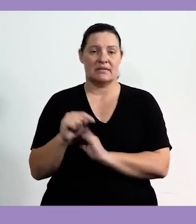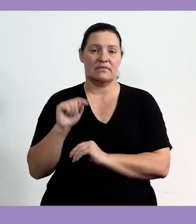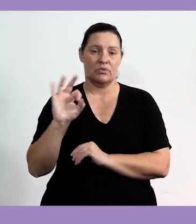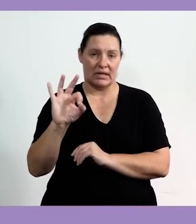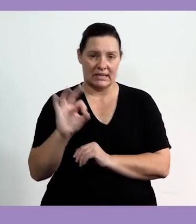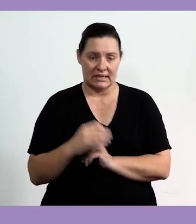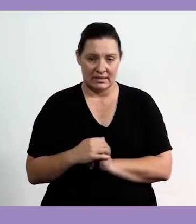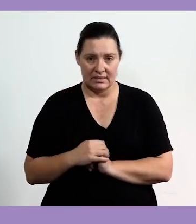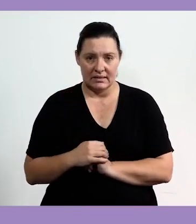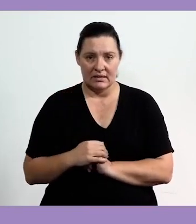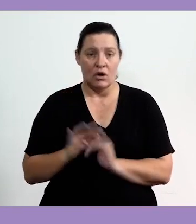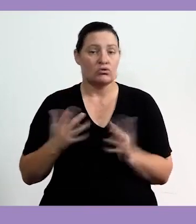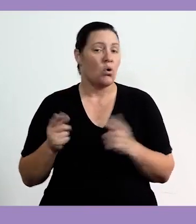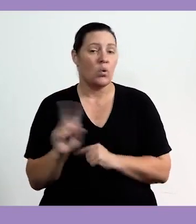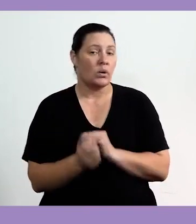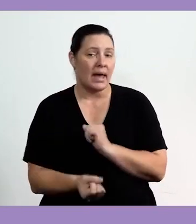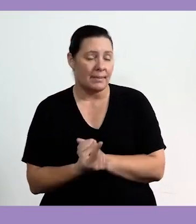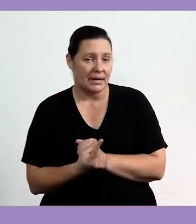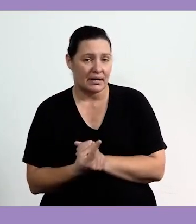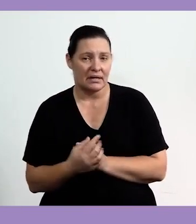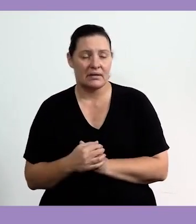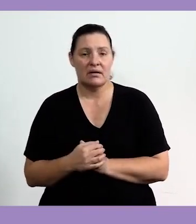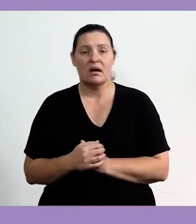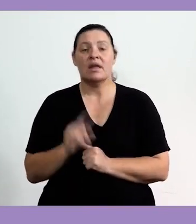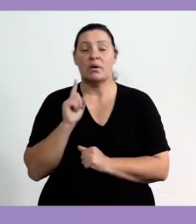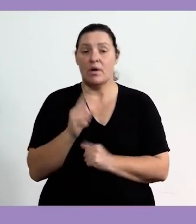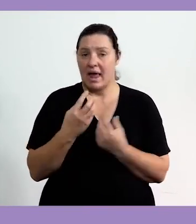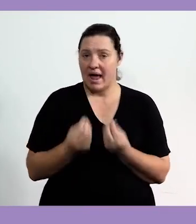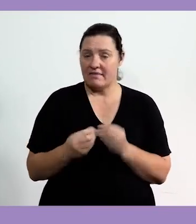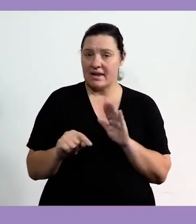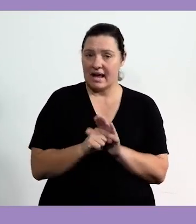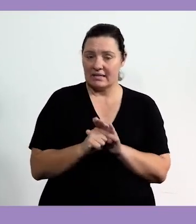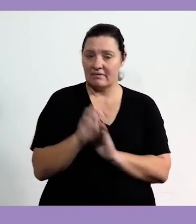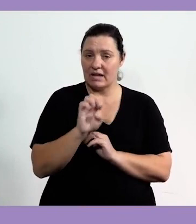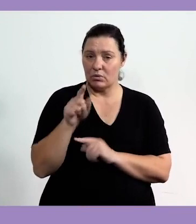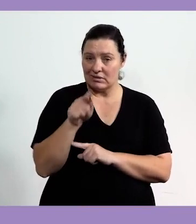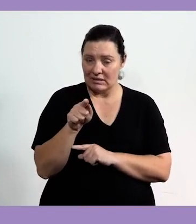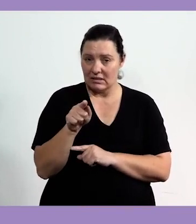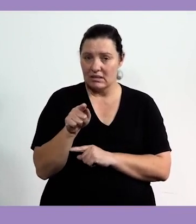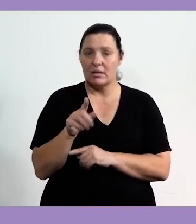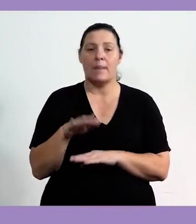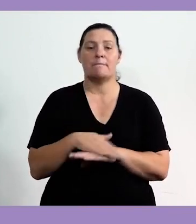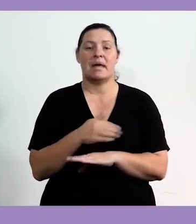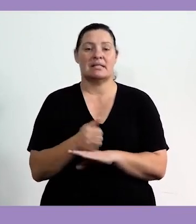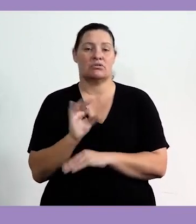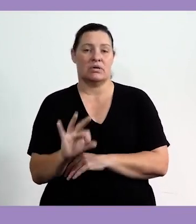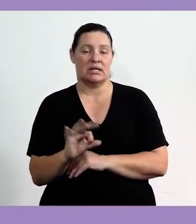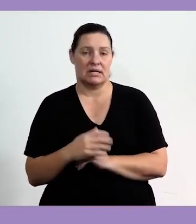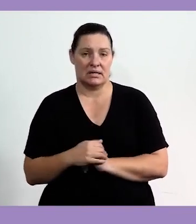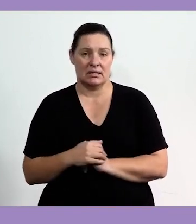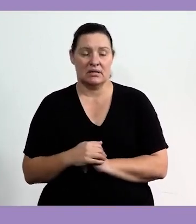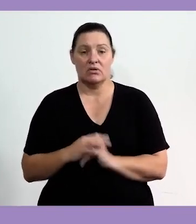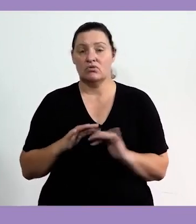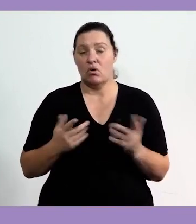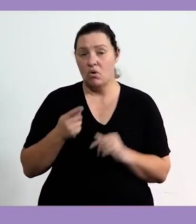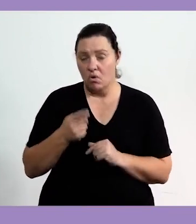the exponent negative 3. So what is going to happen here? The one that has the negative exponent is the